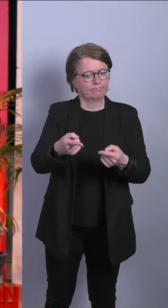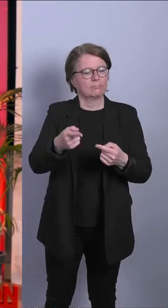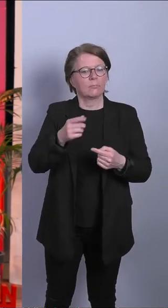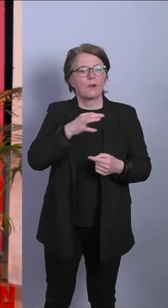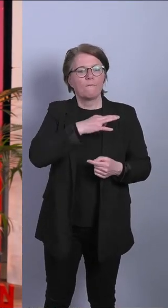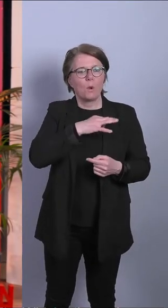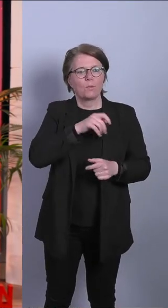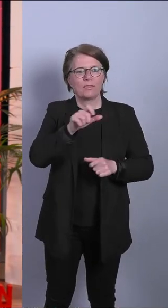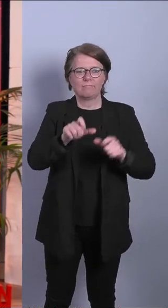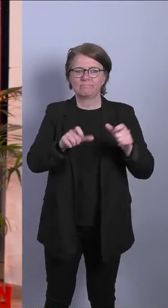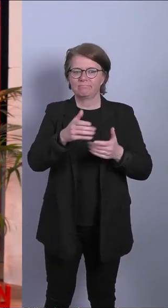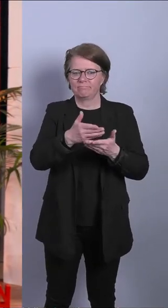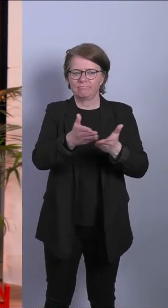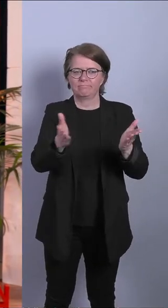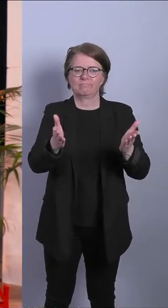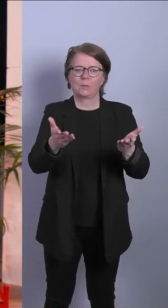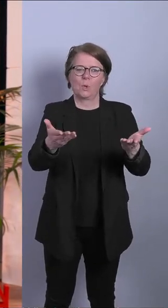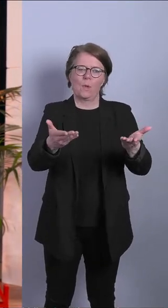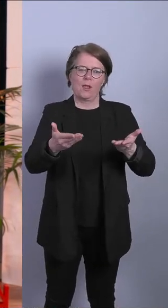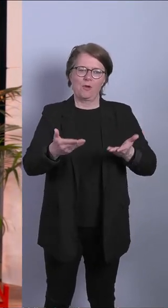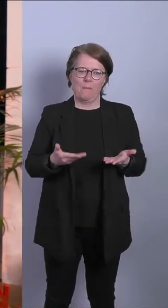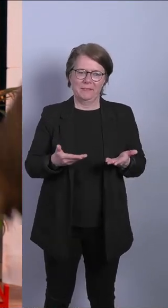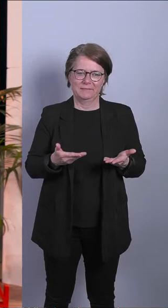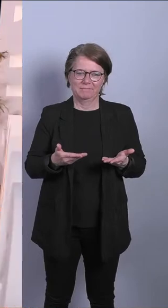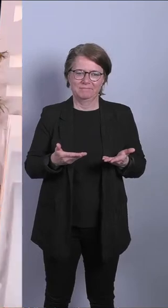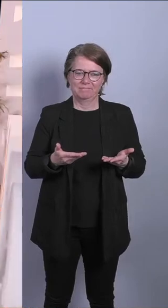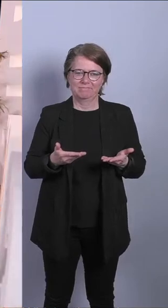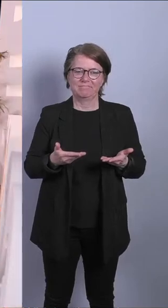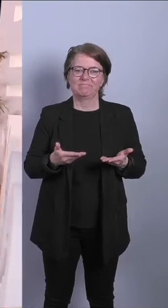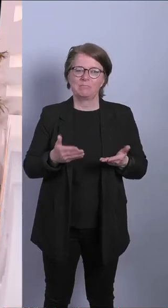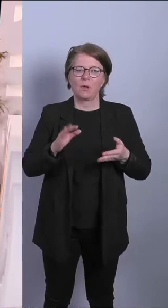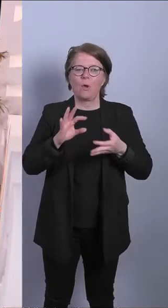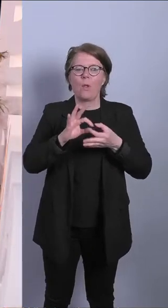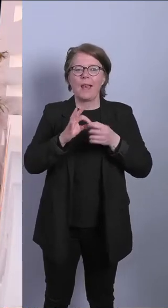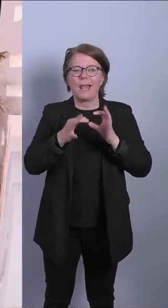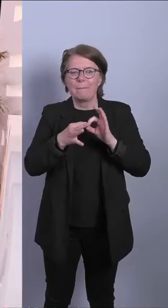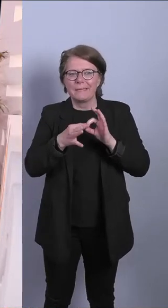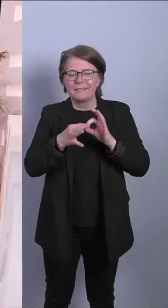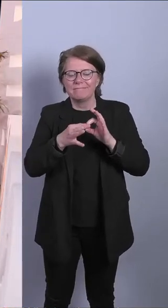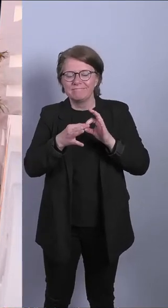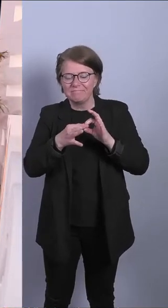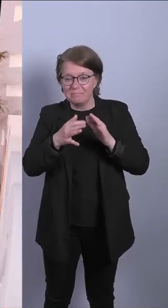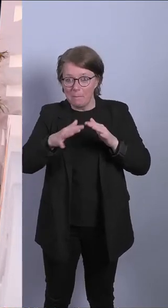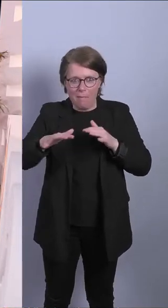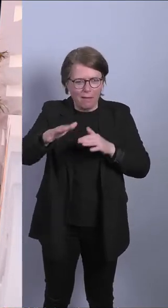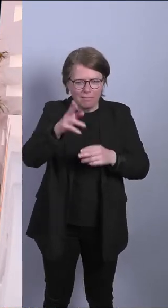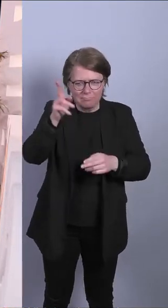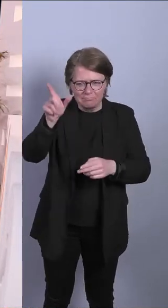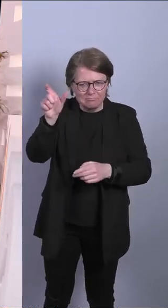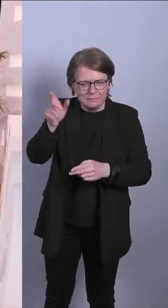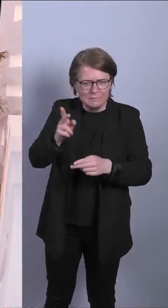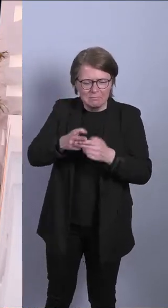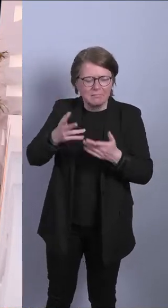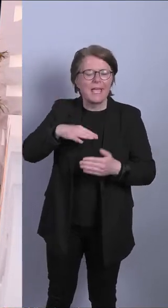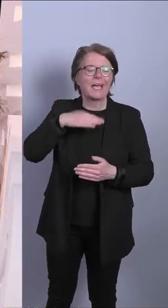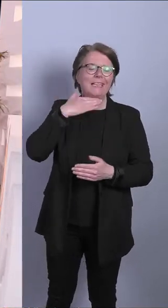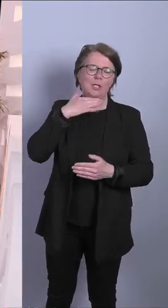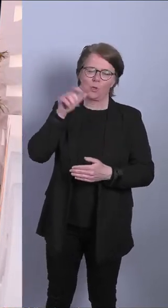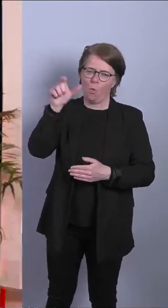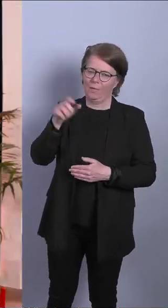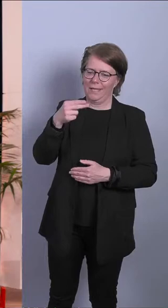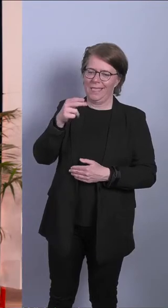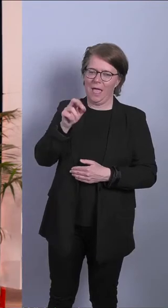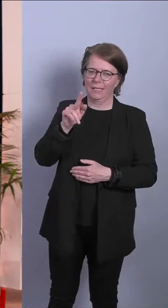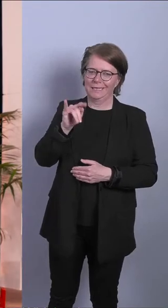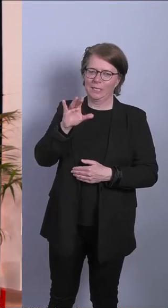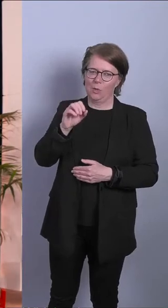he knows his way around in the Olympic Park. Here is Hertinho. Hertinho,